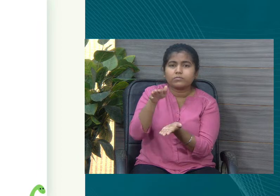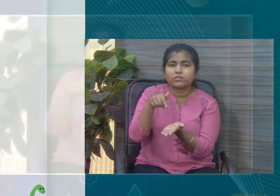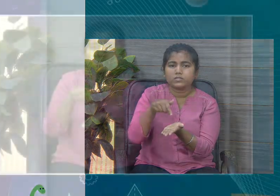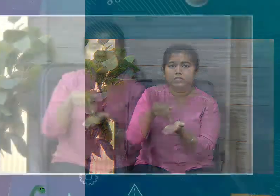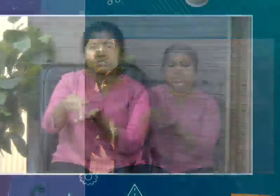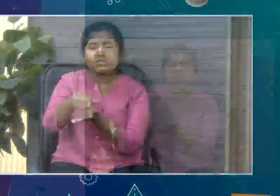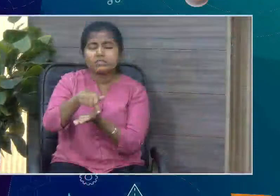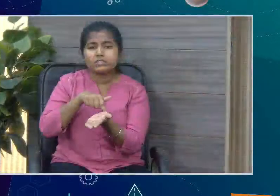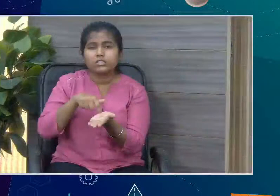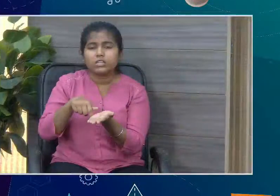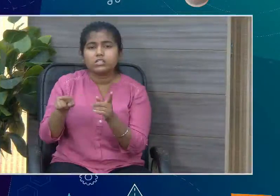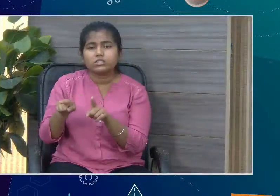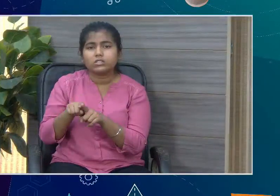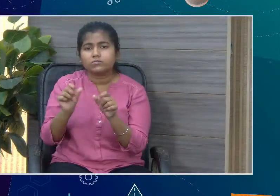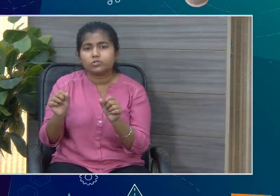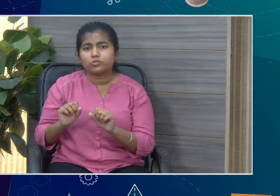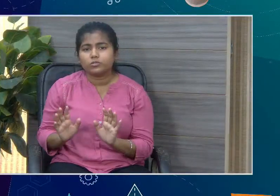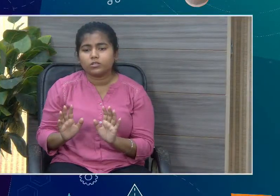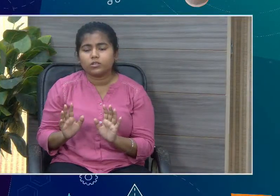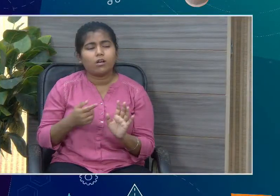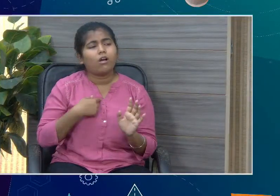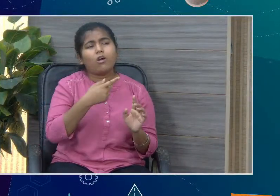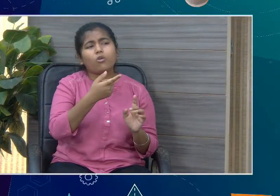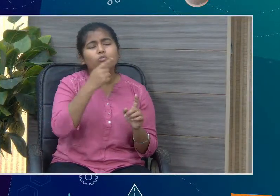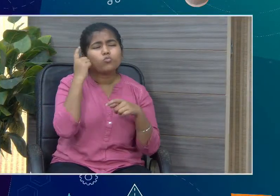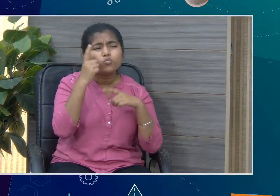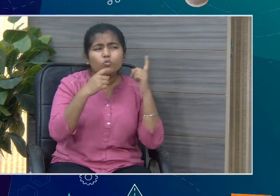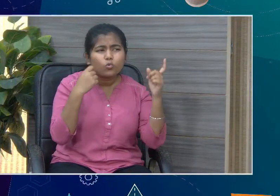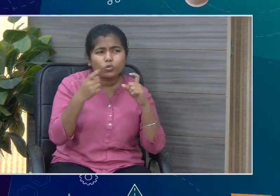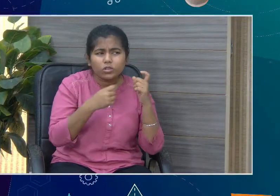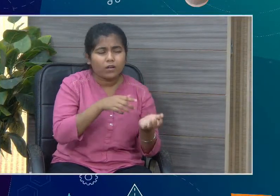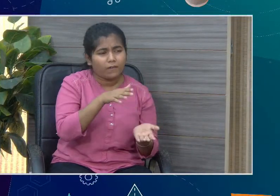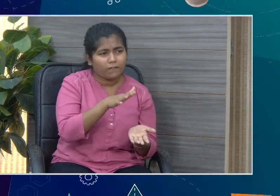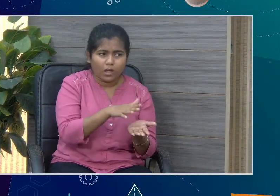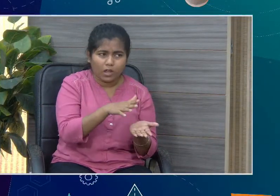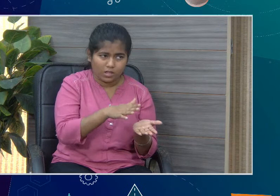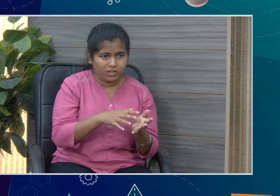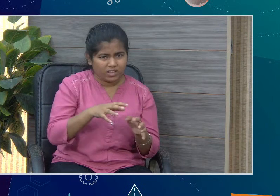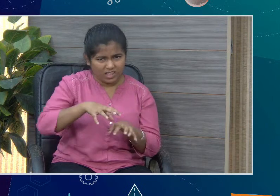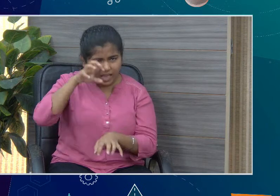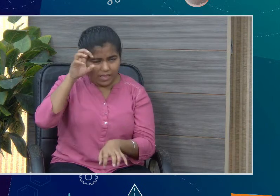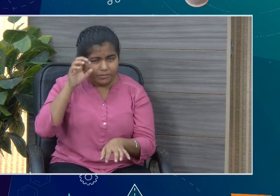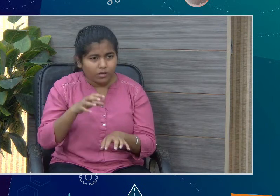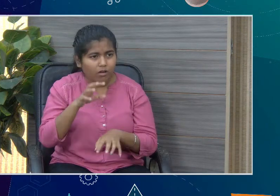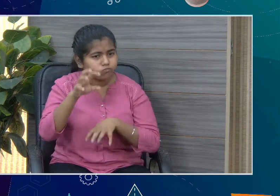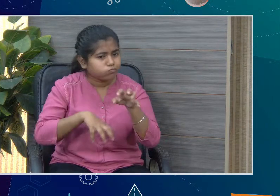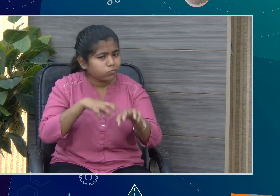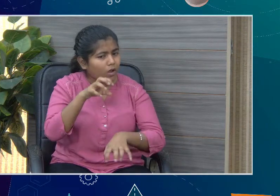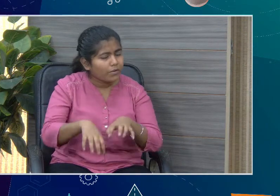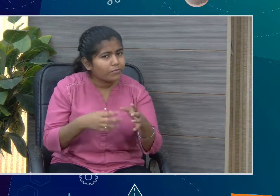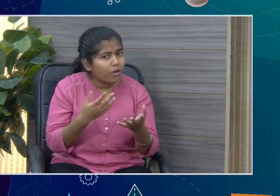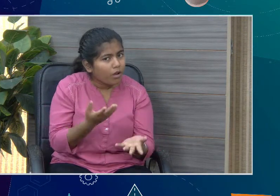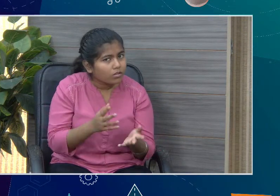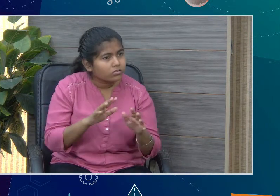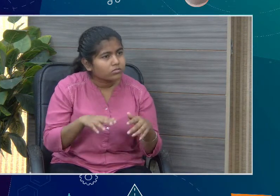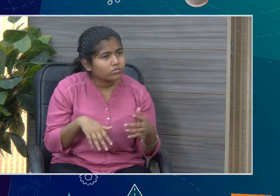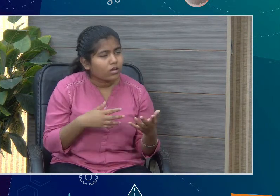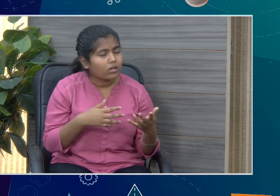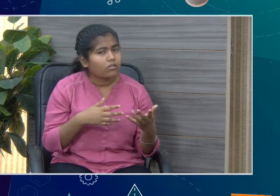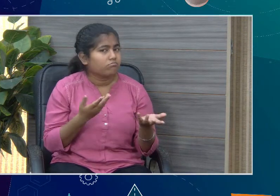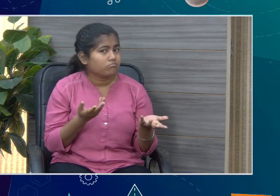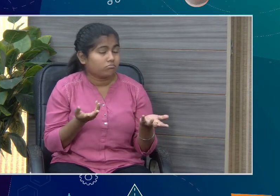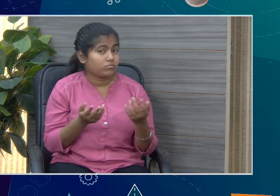be? Maybe animals. Animals also, yes, they also have feet. Yeah. So it can be. So how do